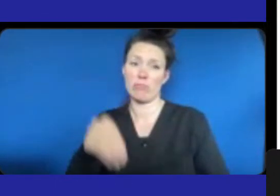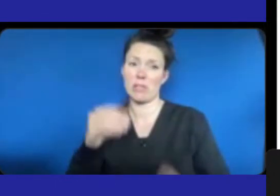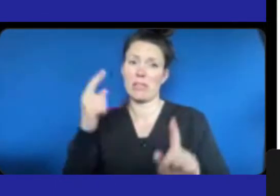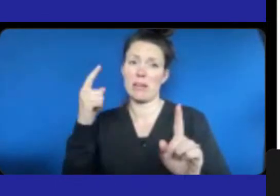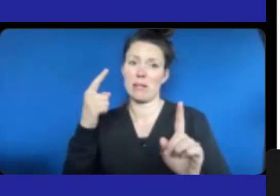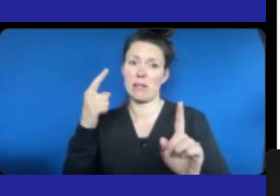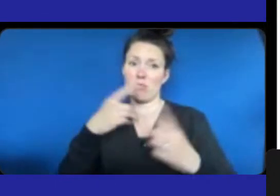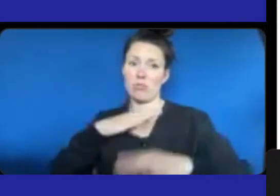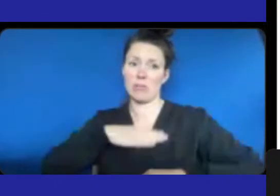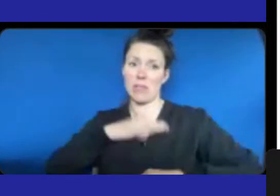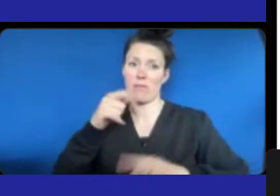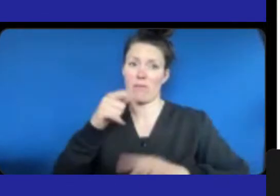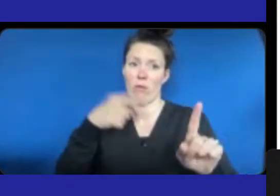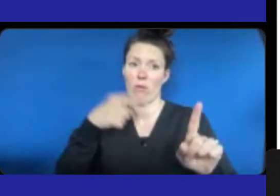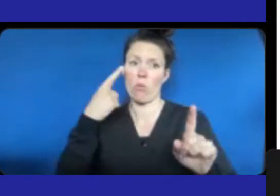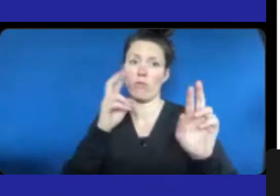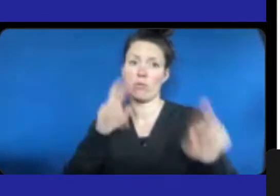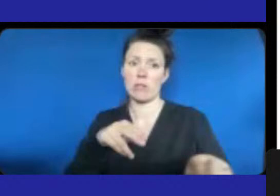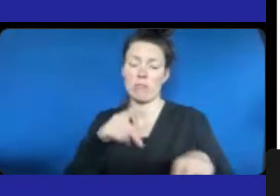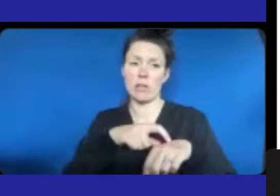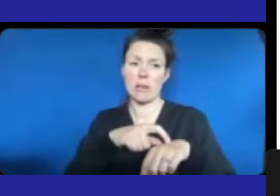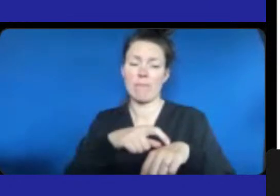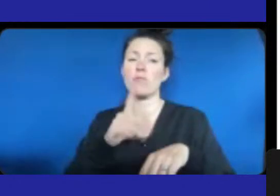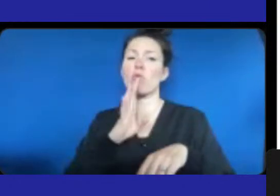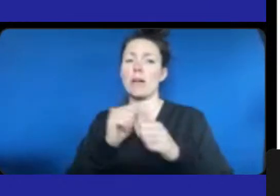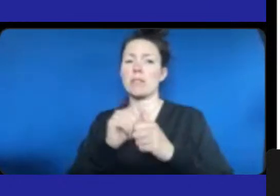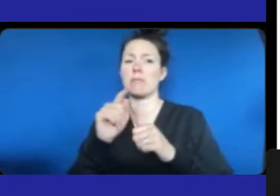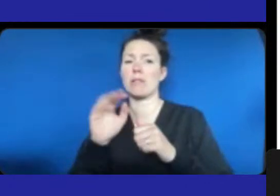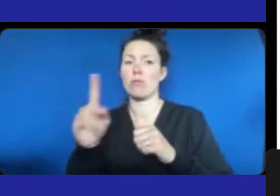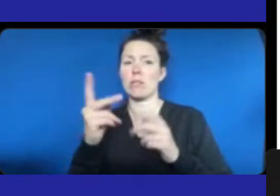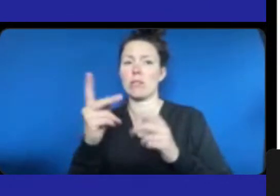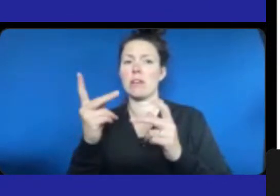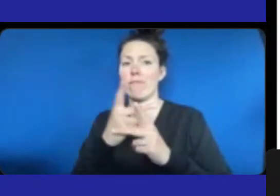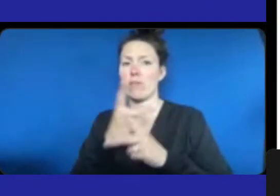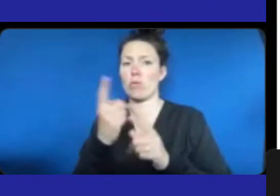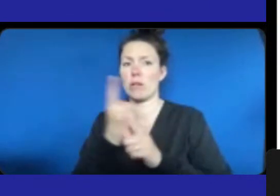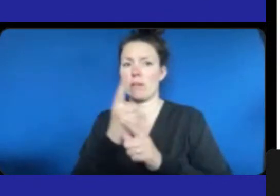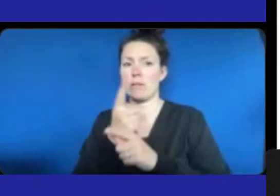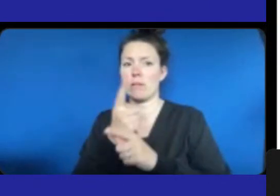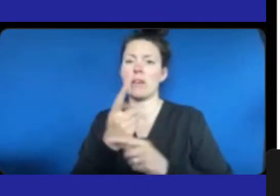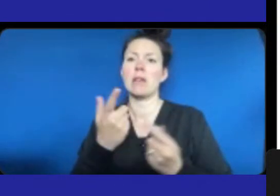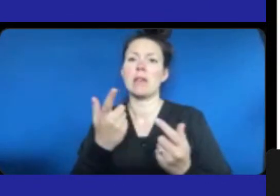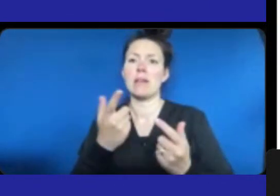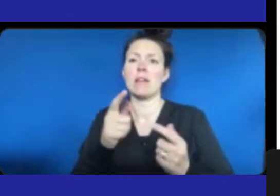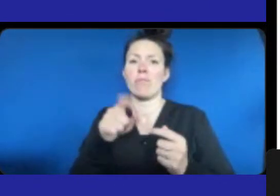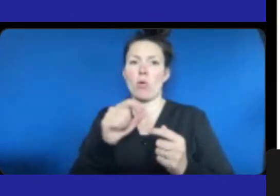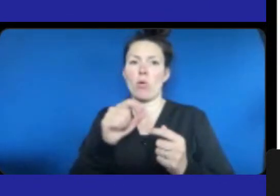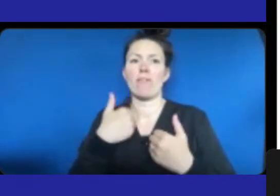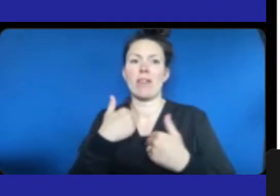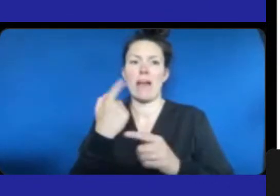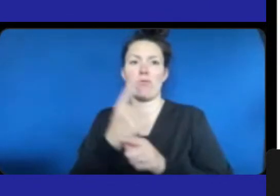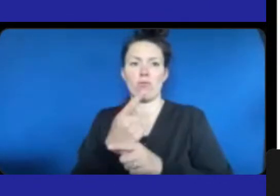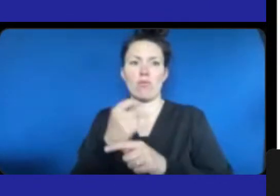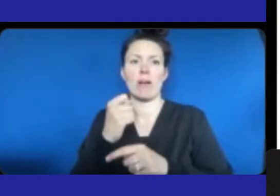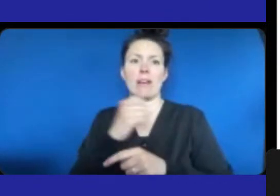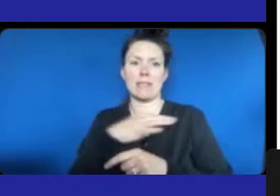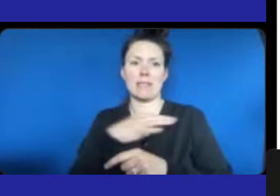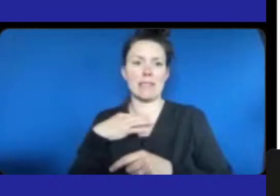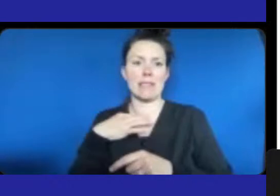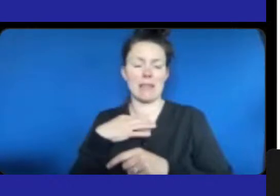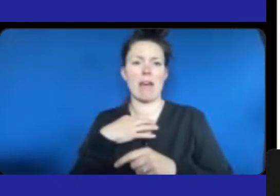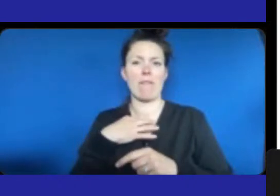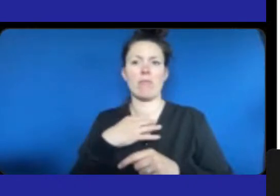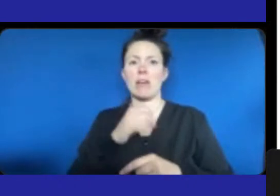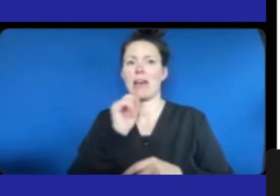and the team on what's reasonable in the near term. Part of it is about staffing up the surrounding care team so that it's not an individual